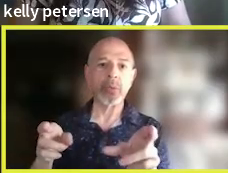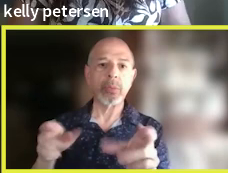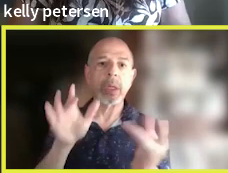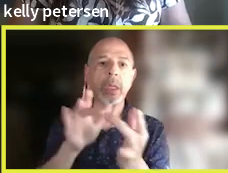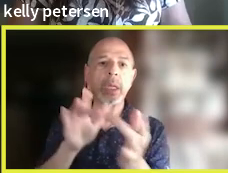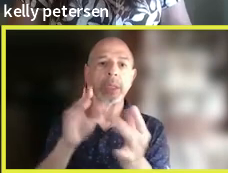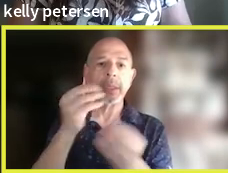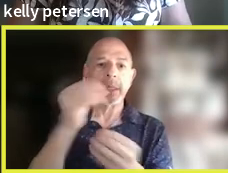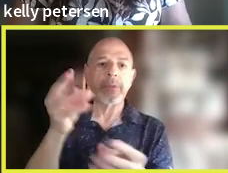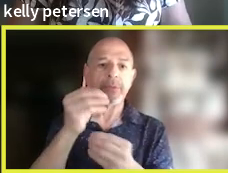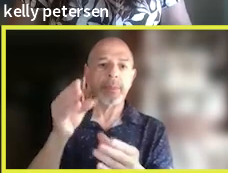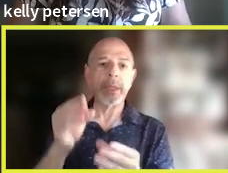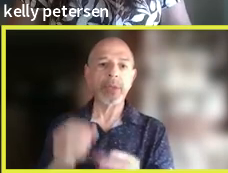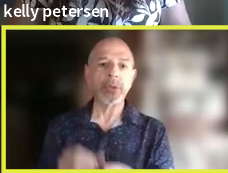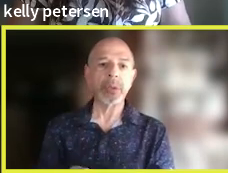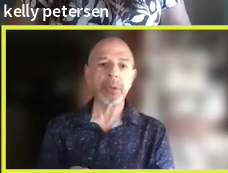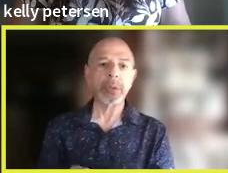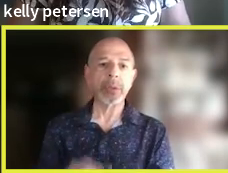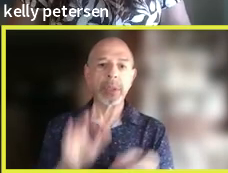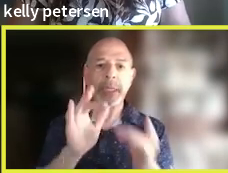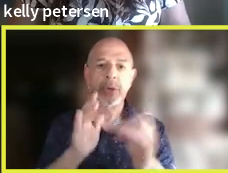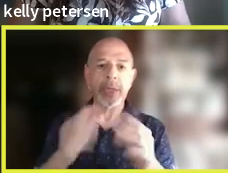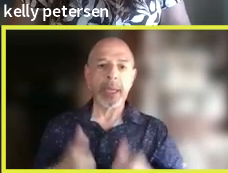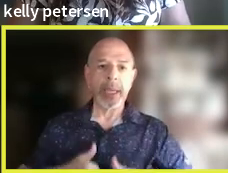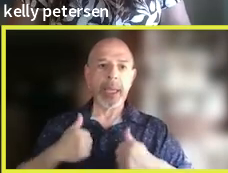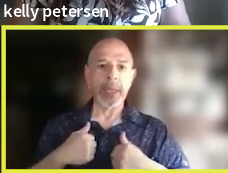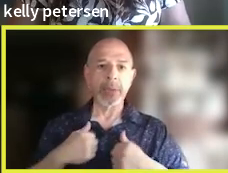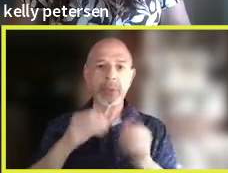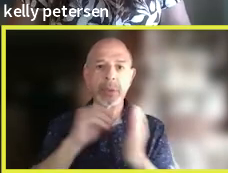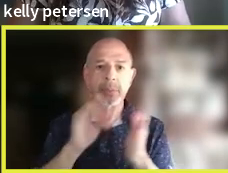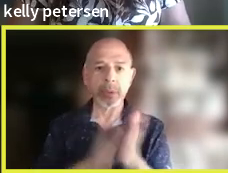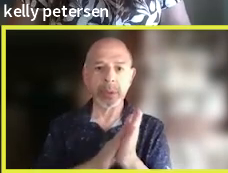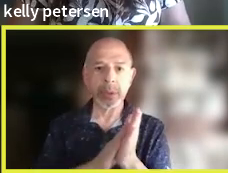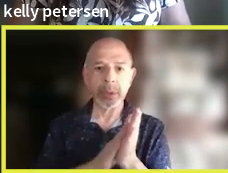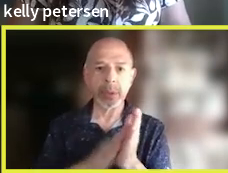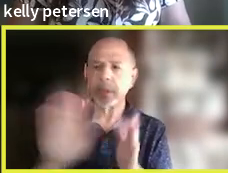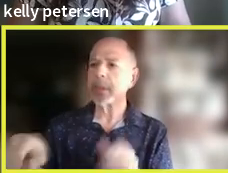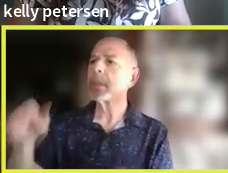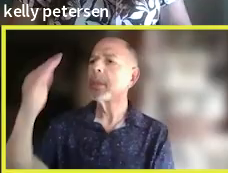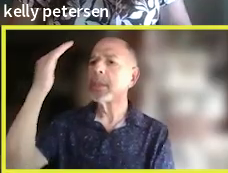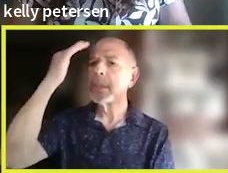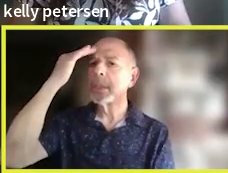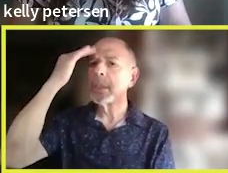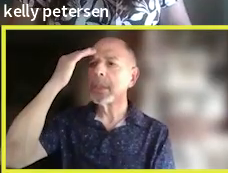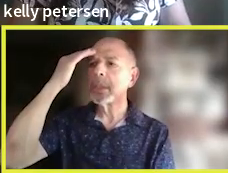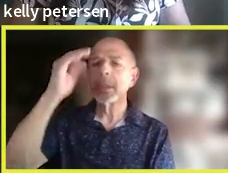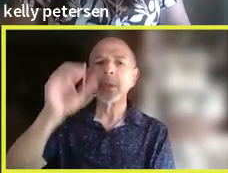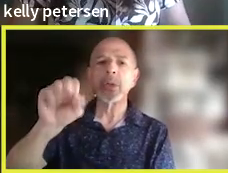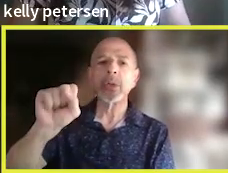uh like on the website or something? I think Steve just put his contact in there too,